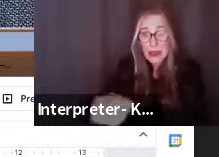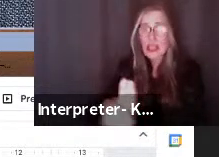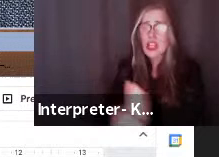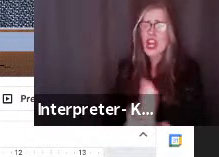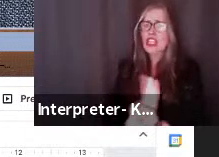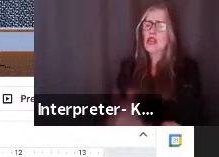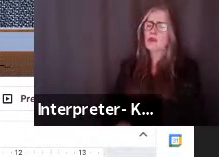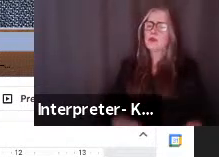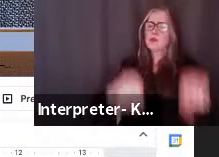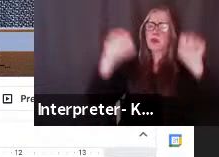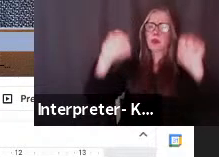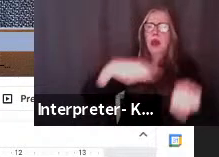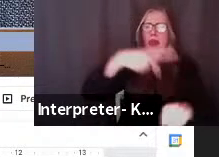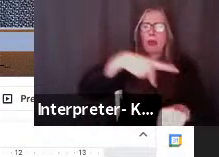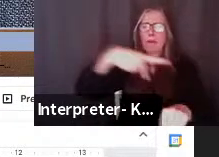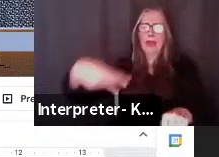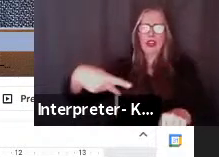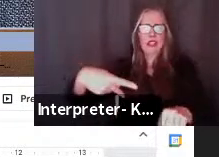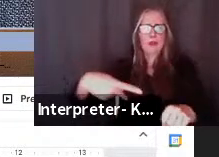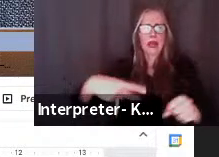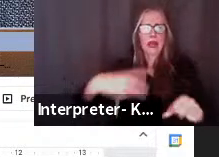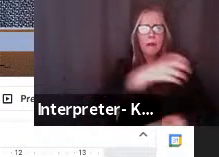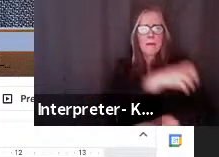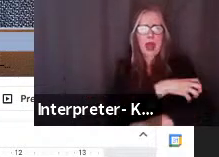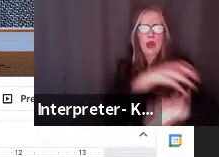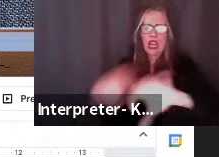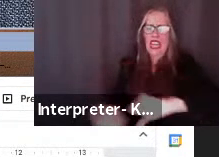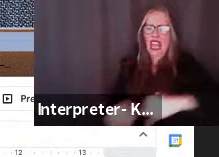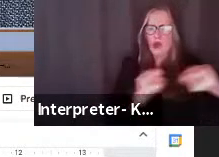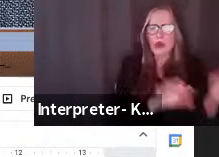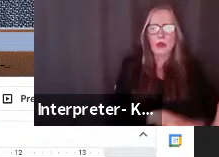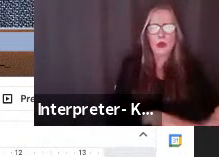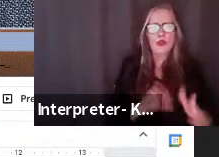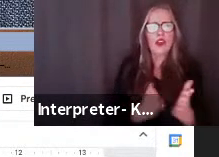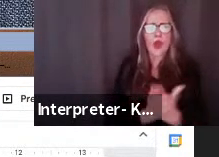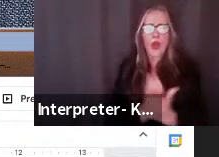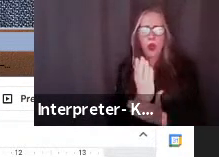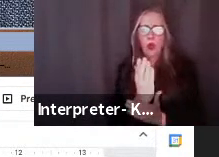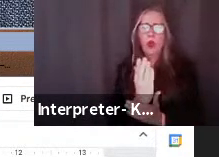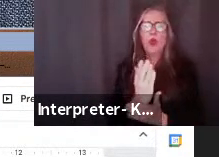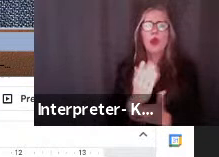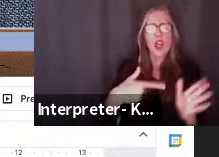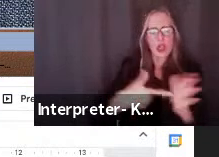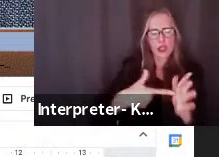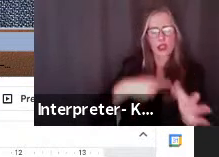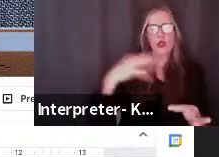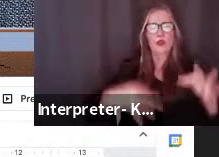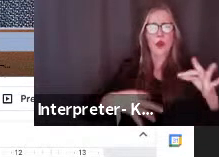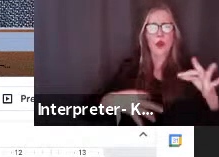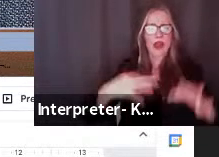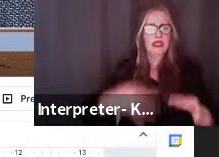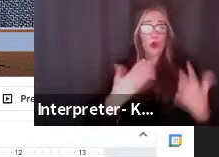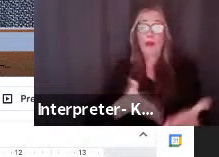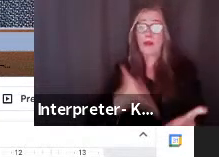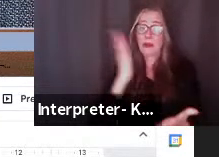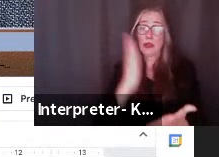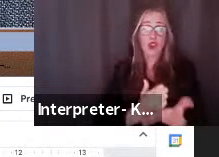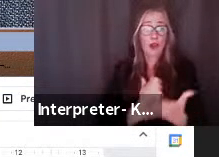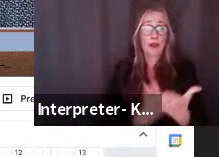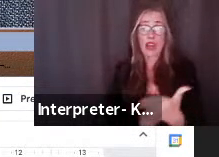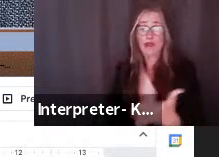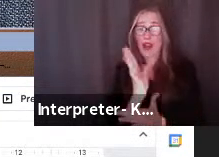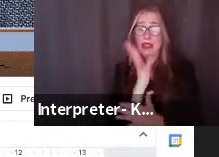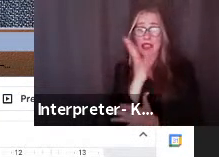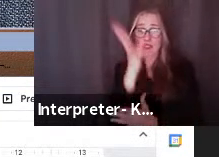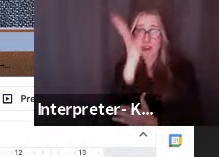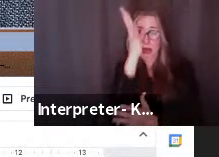parents patriotic power for removal by passive due process reunification efforts or termination of parental rights termination of parental